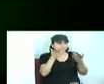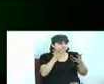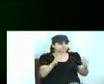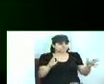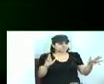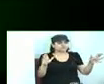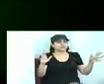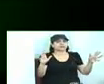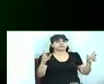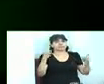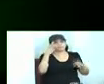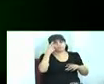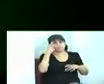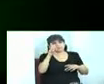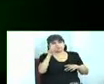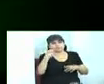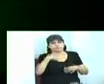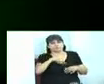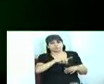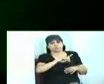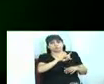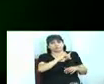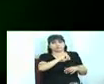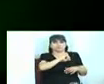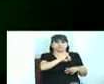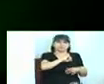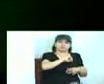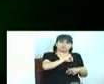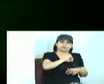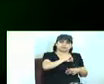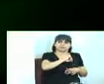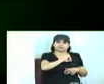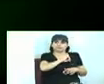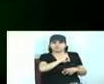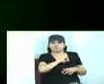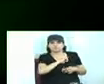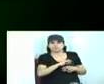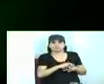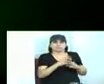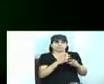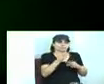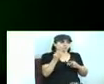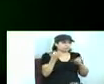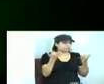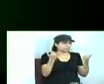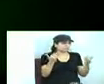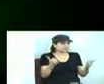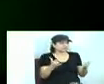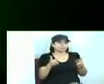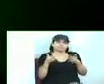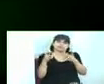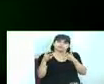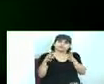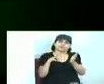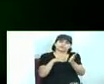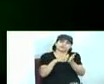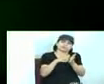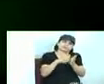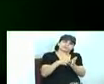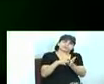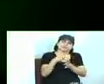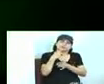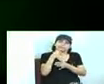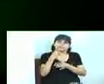has done for us. And now let